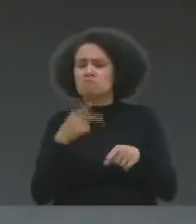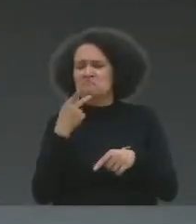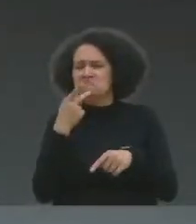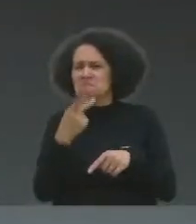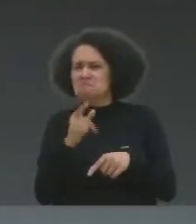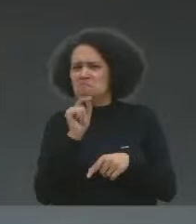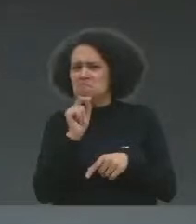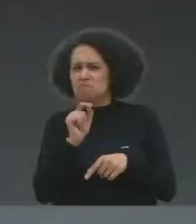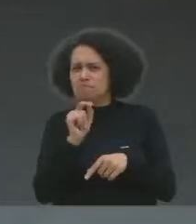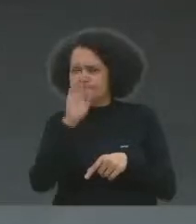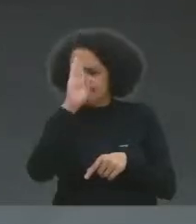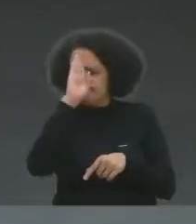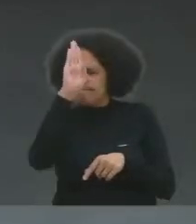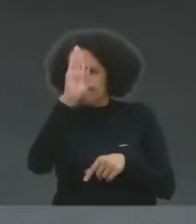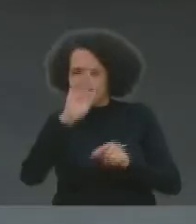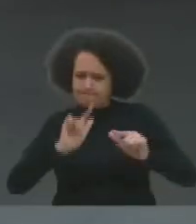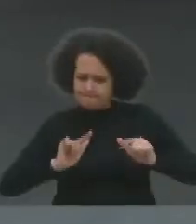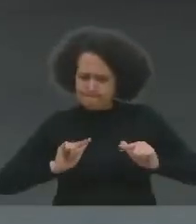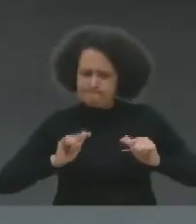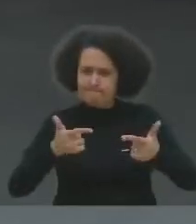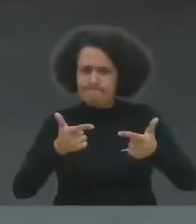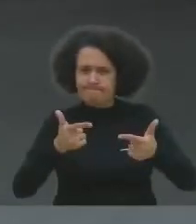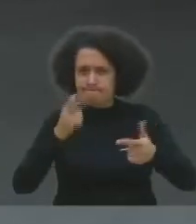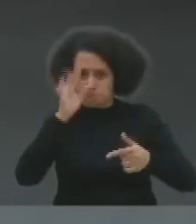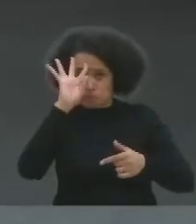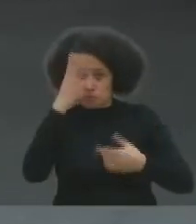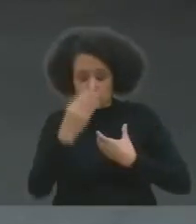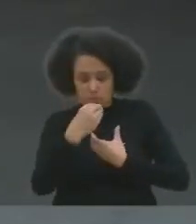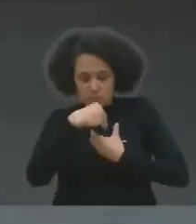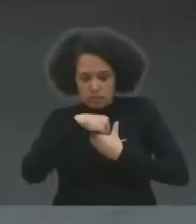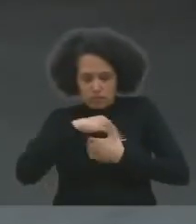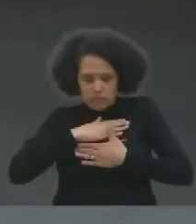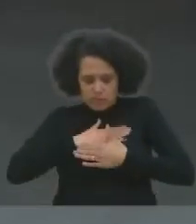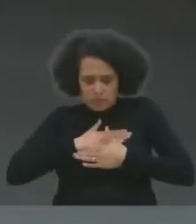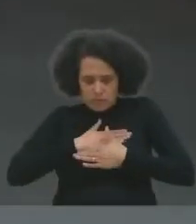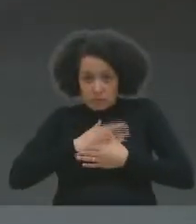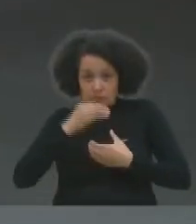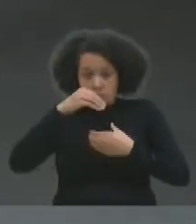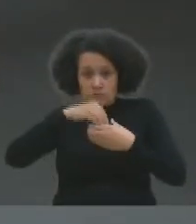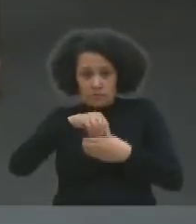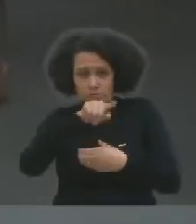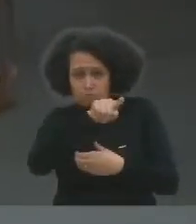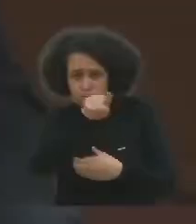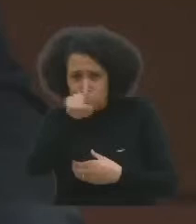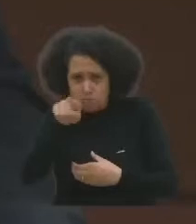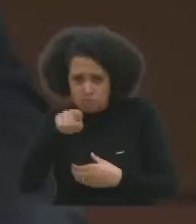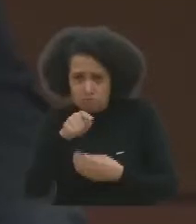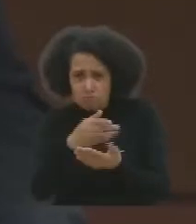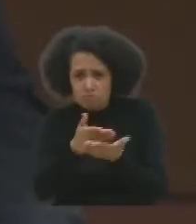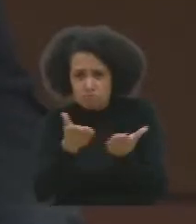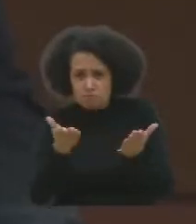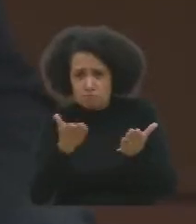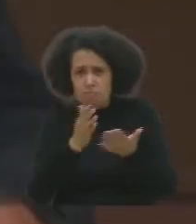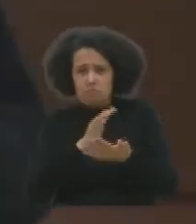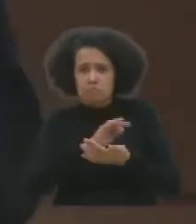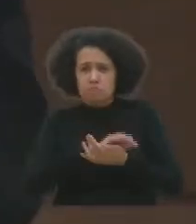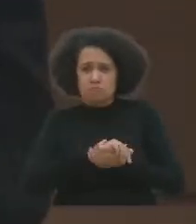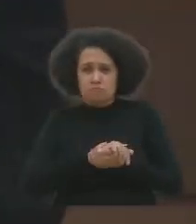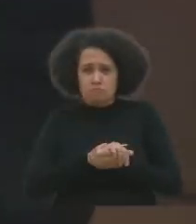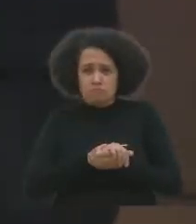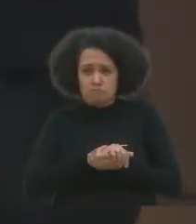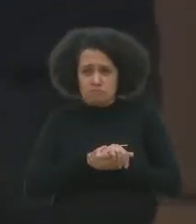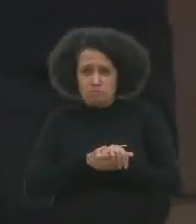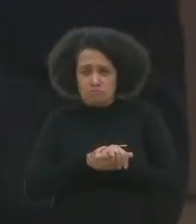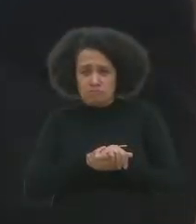a principal batalha acontece dentro de mim, dentro de você. The Apostle Paul told us in Galatians 5 that